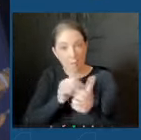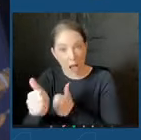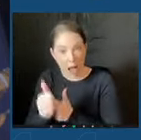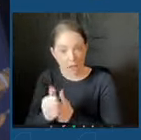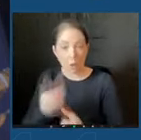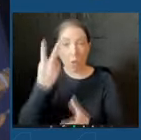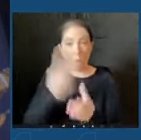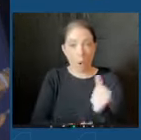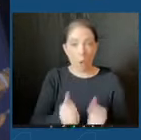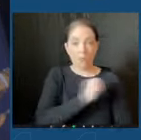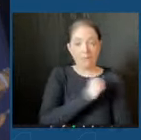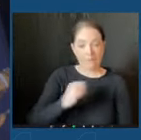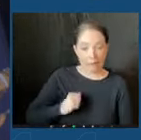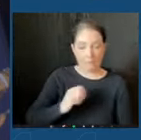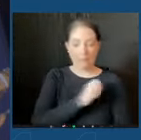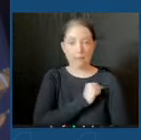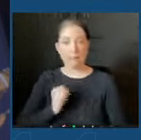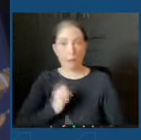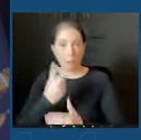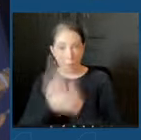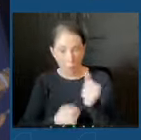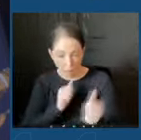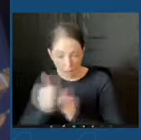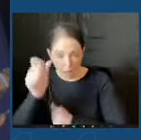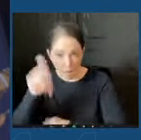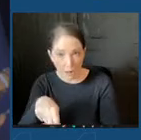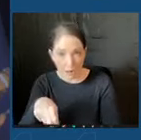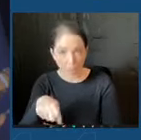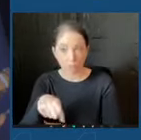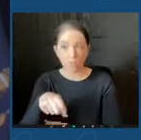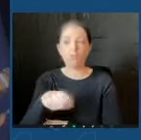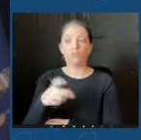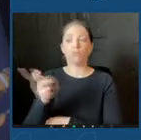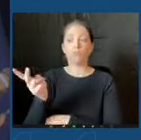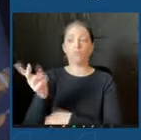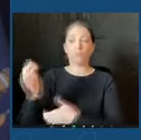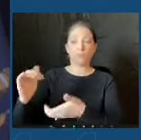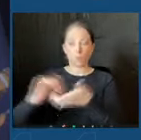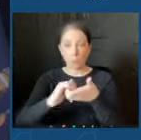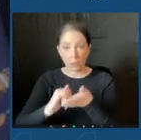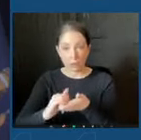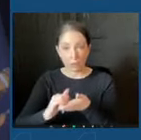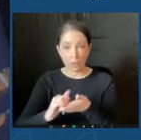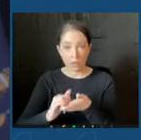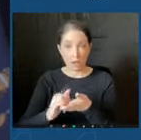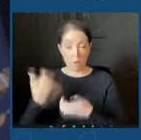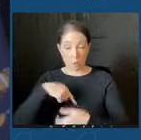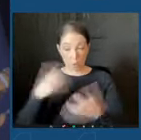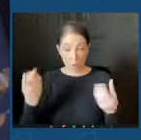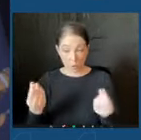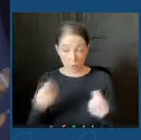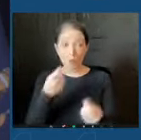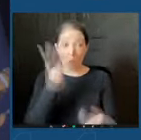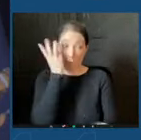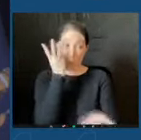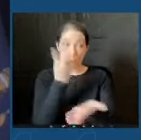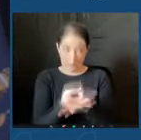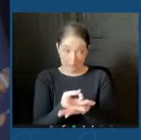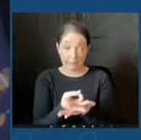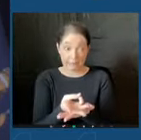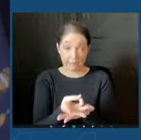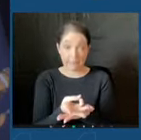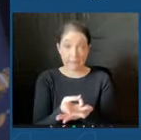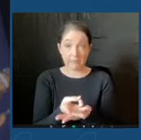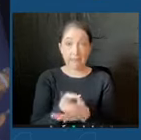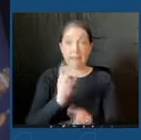the Assembly and the Senate. They come together, and then what we do is what you're going to witness here today, and very few people have seen this, an actual